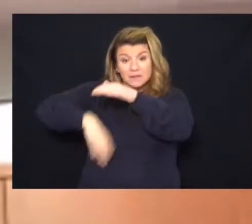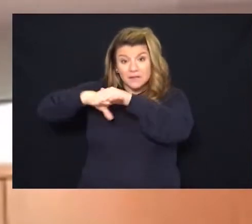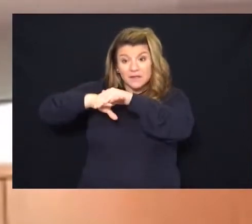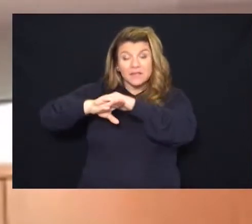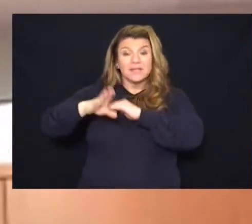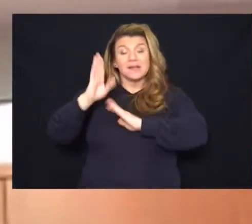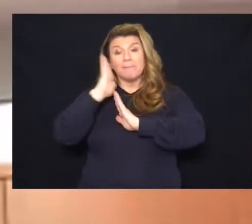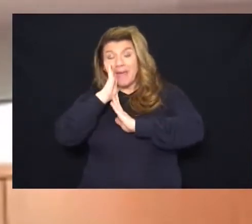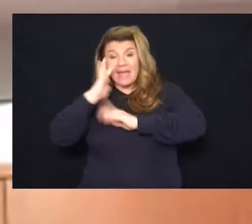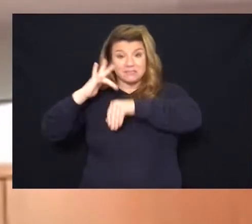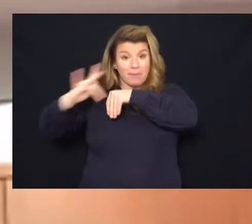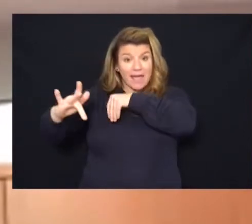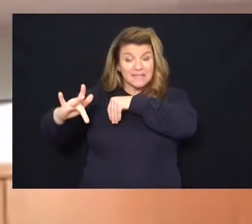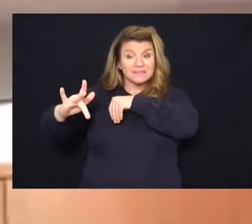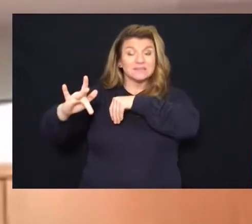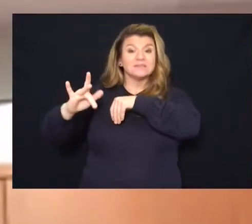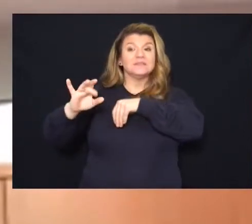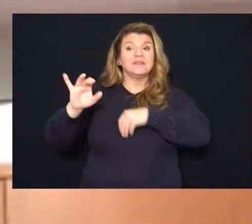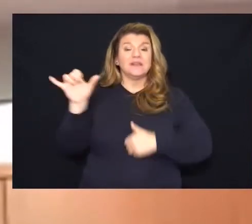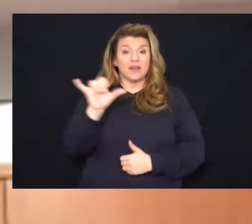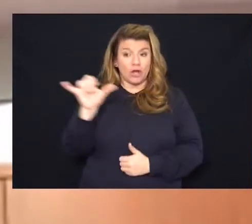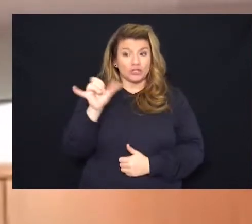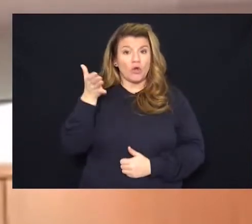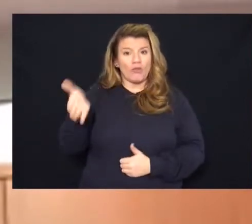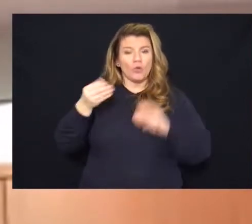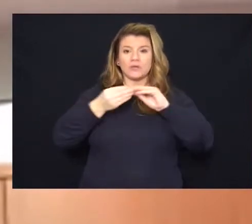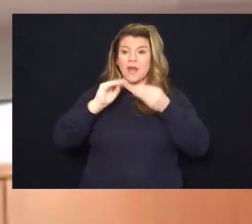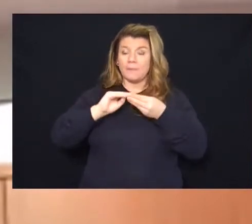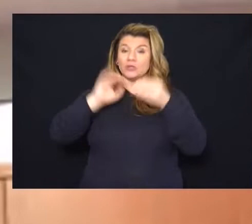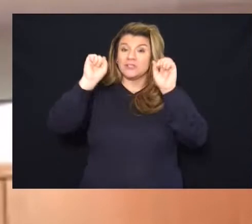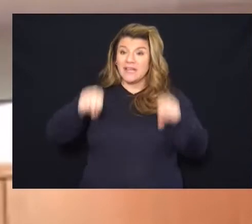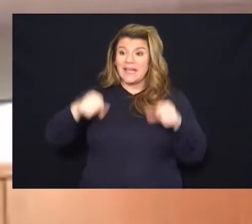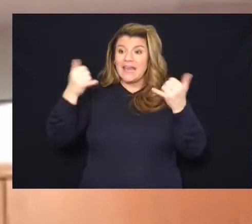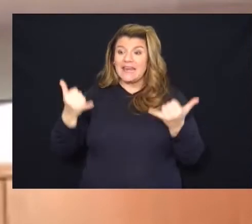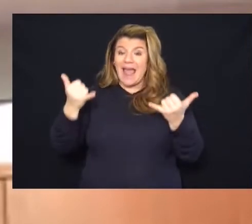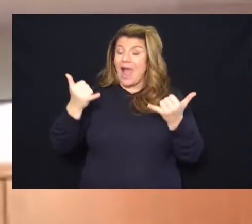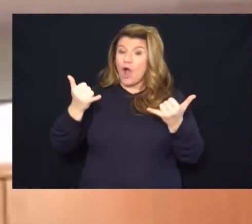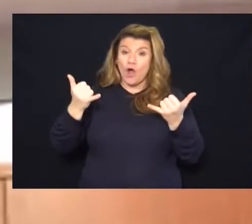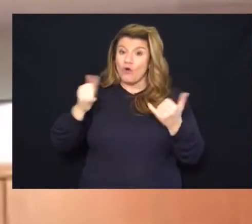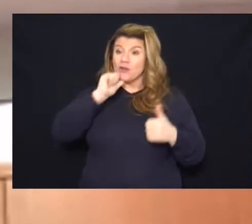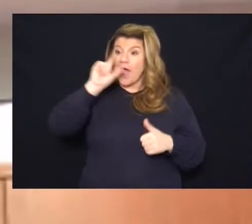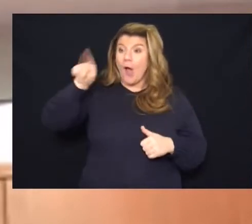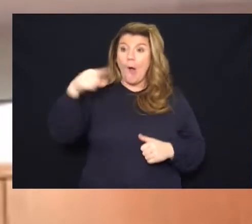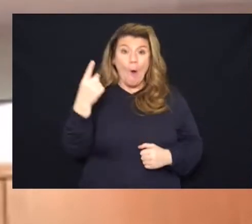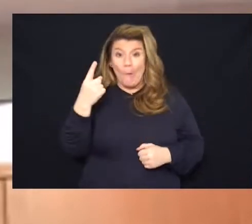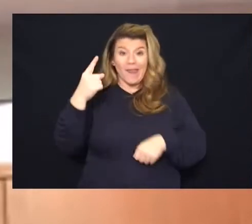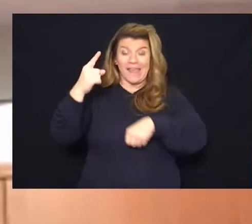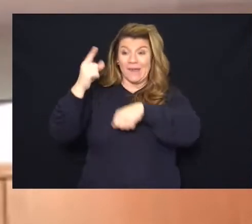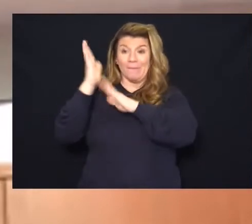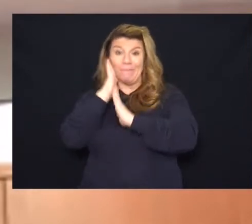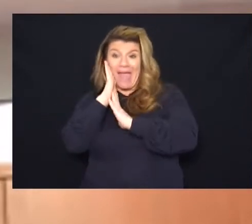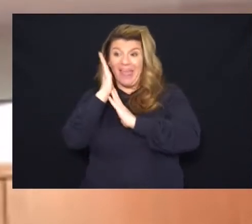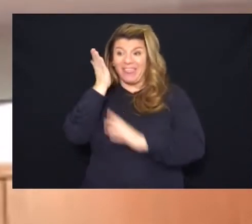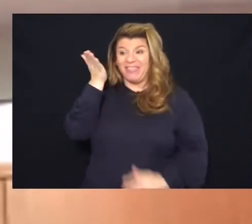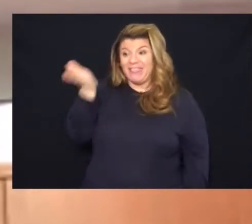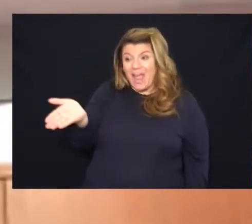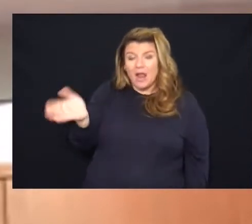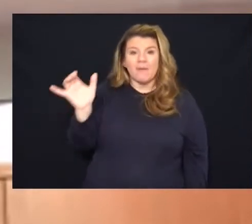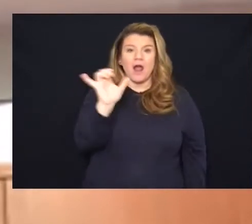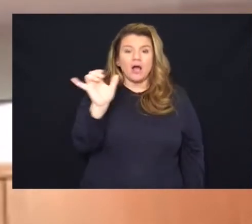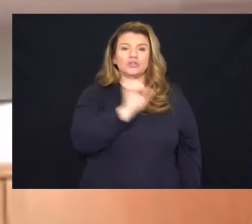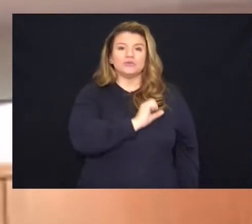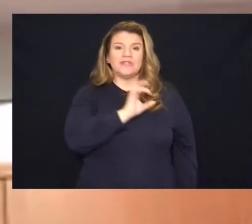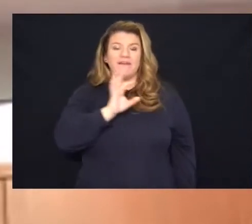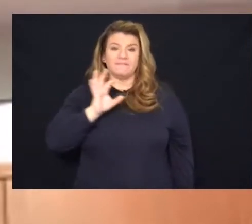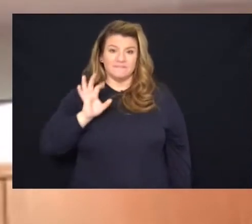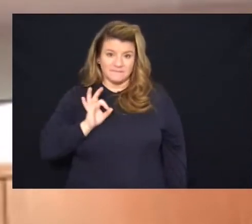bed capacity. And as you know, those numbers can now be driven not just by the number of available beds, but the available